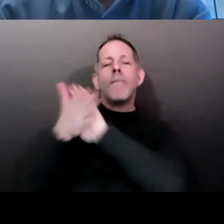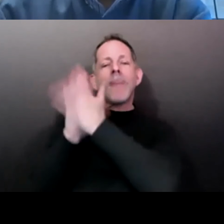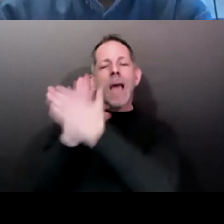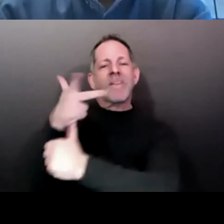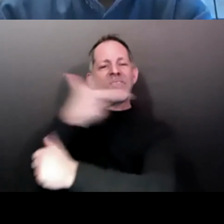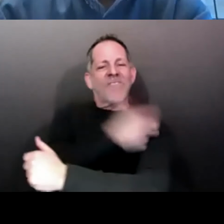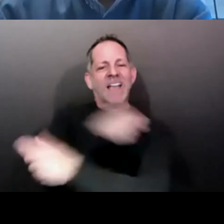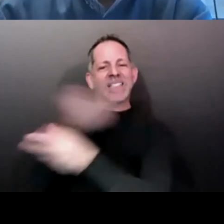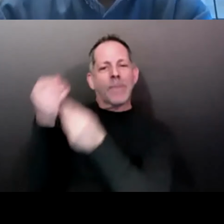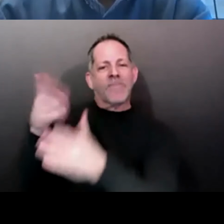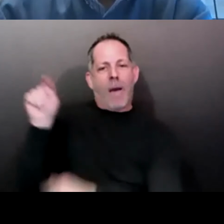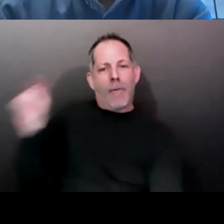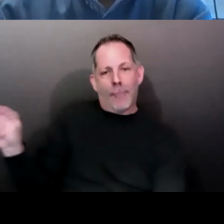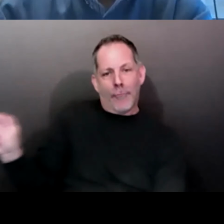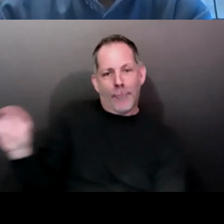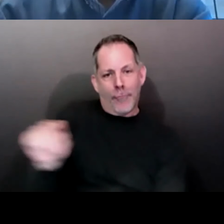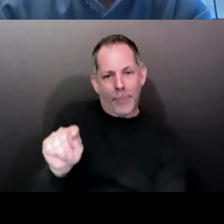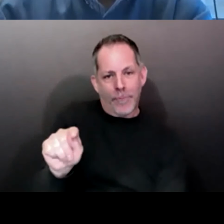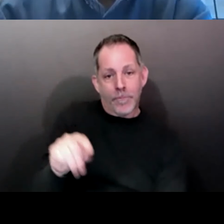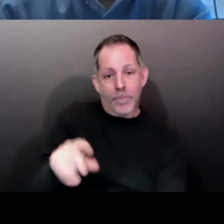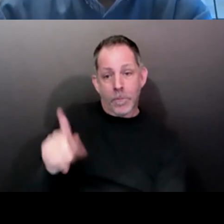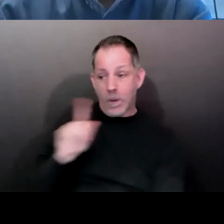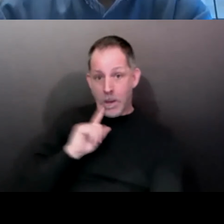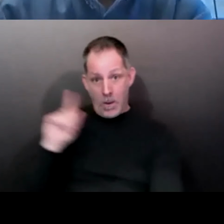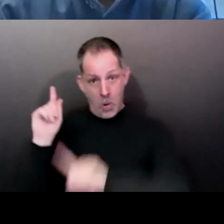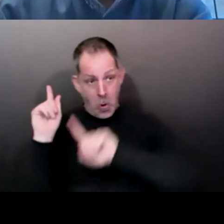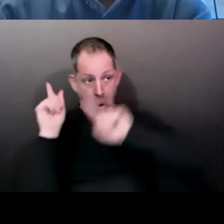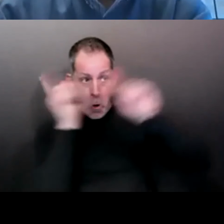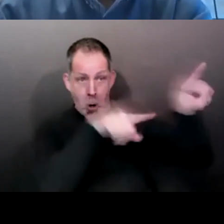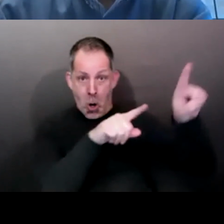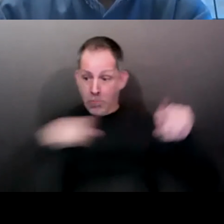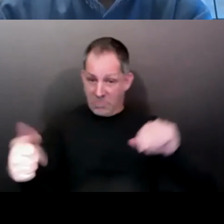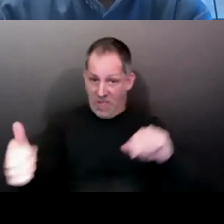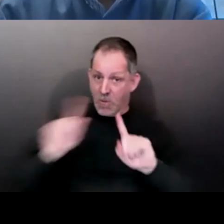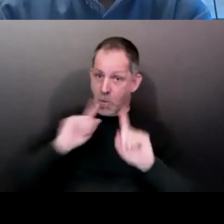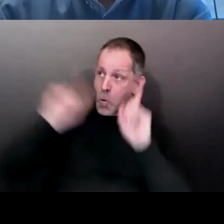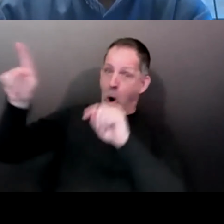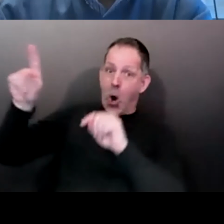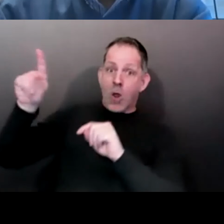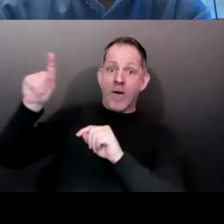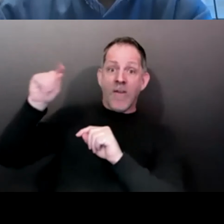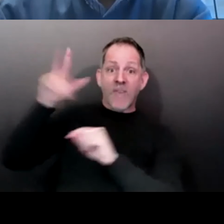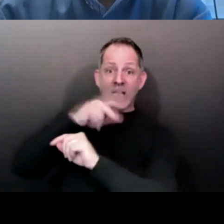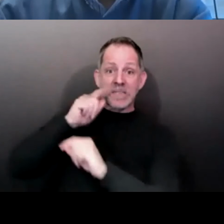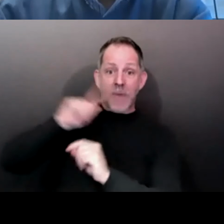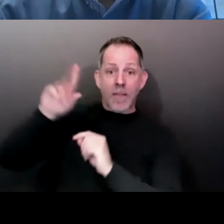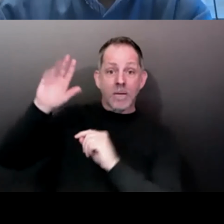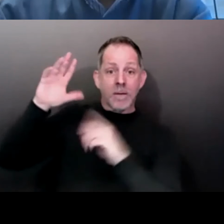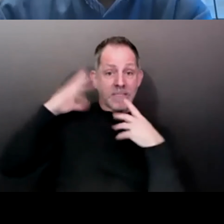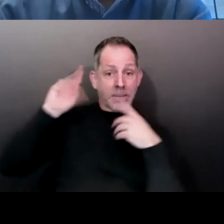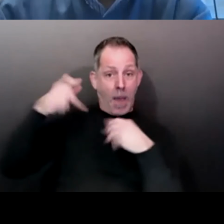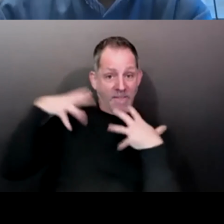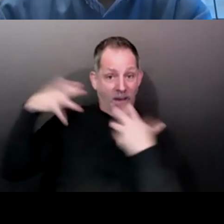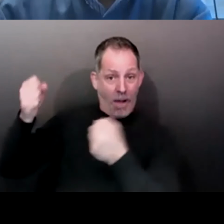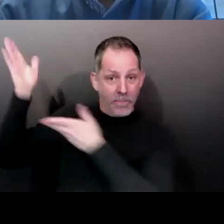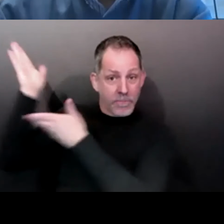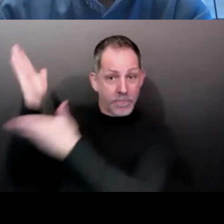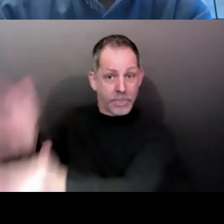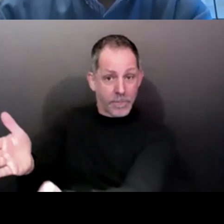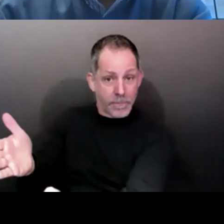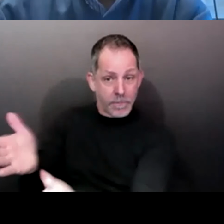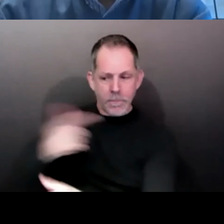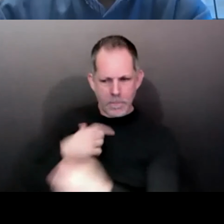directly through Department of Health. And our role is primarily supportive of them.